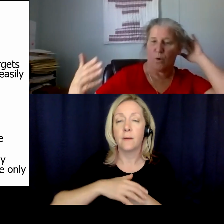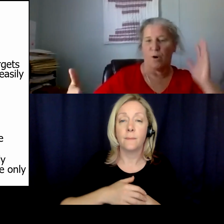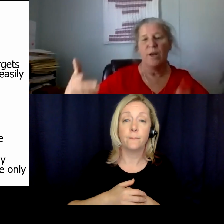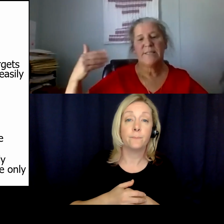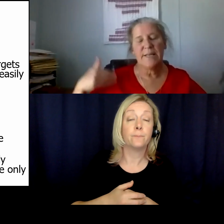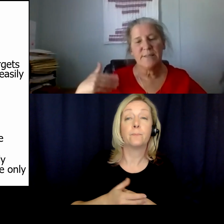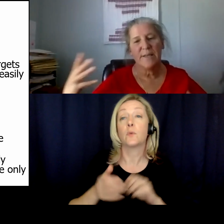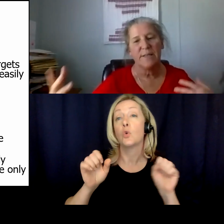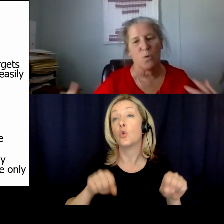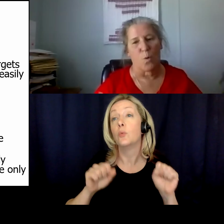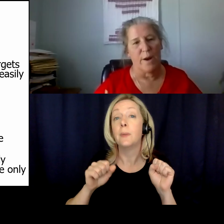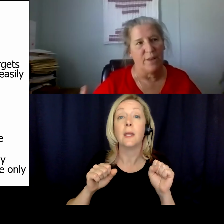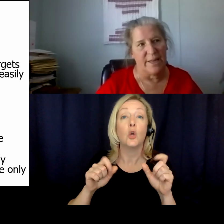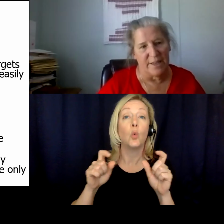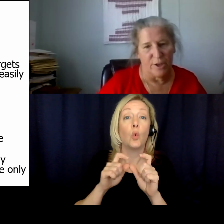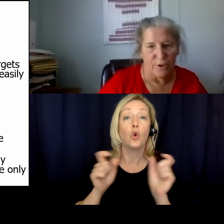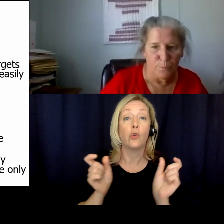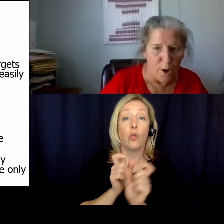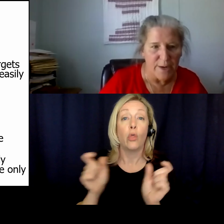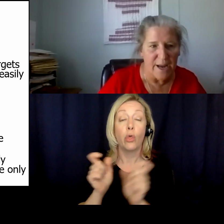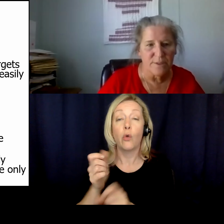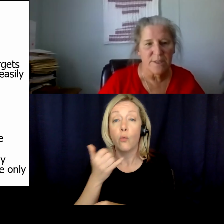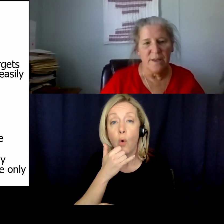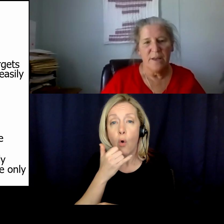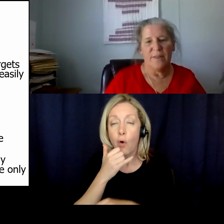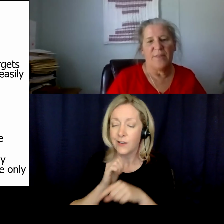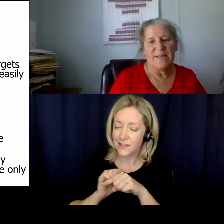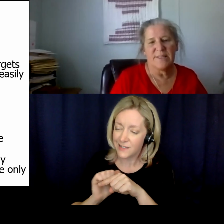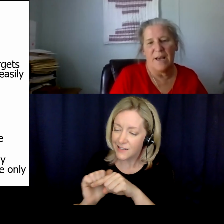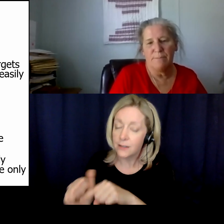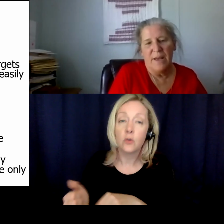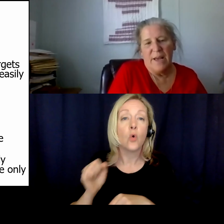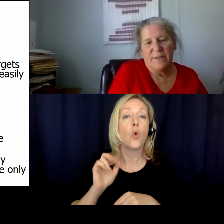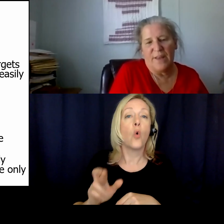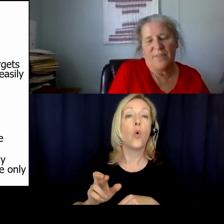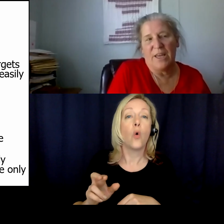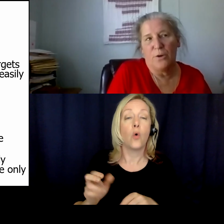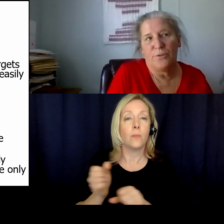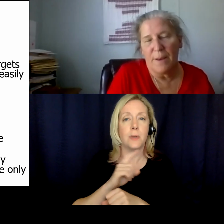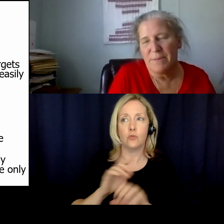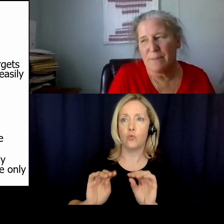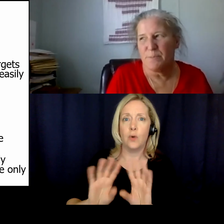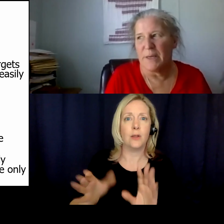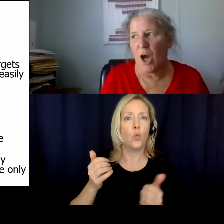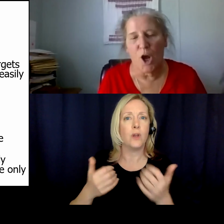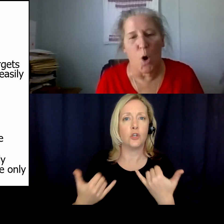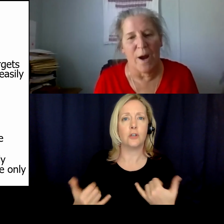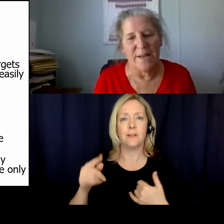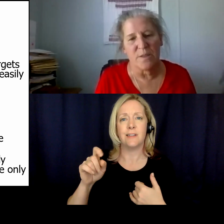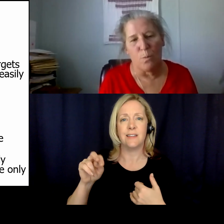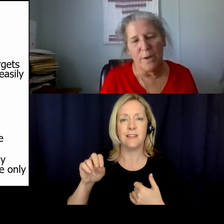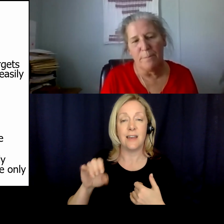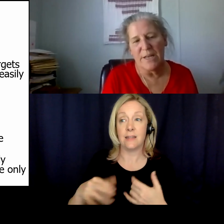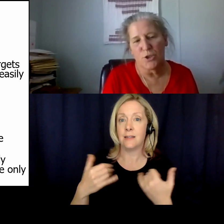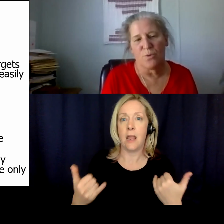order or tenses, or if they need to use pronouns that they use sometimes, but not